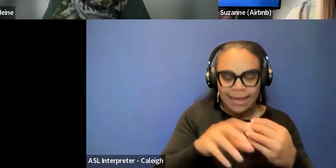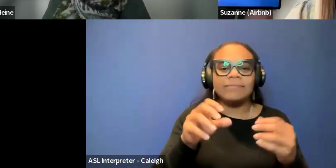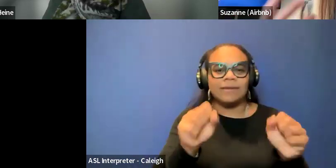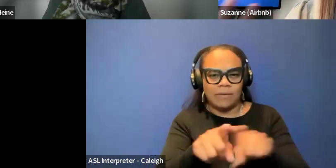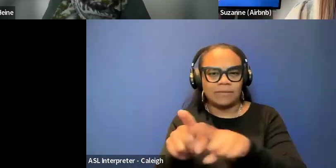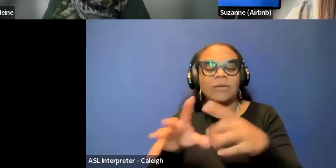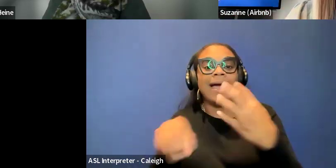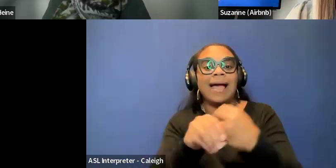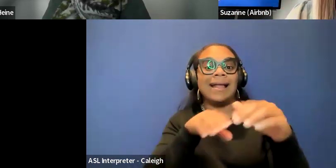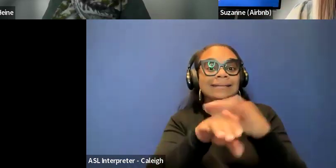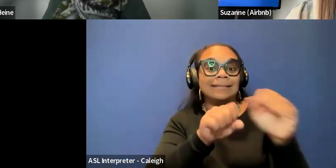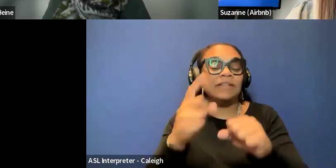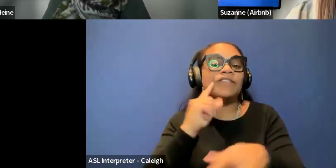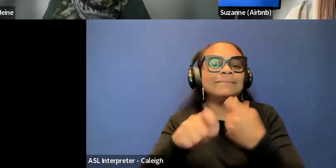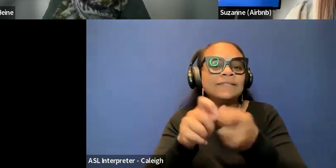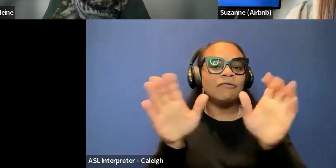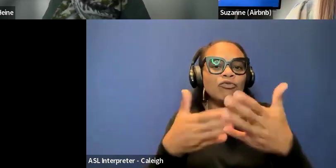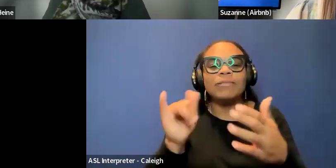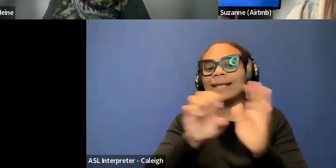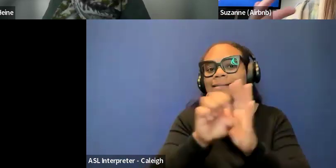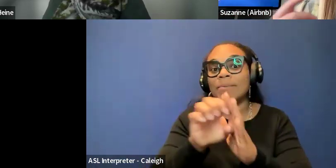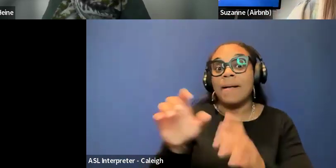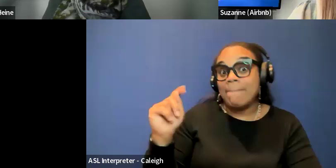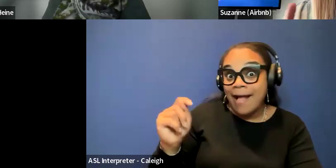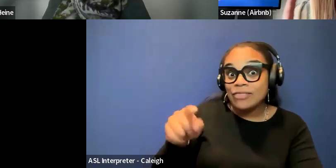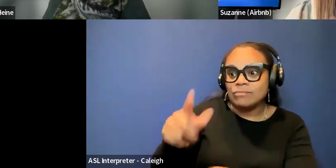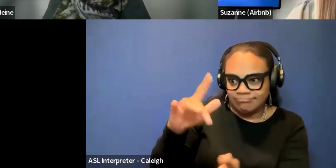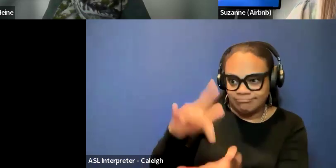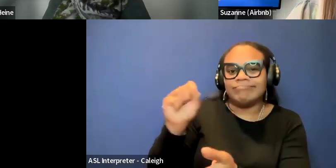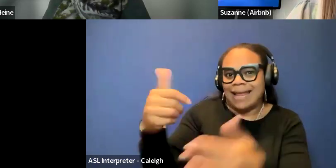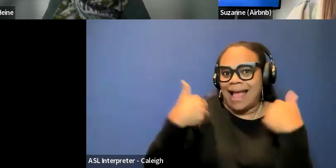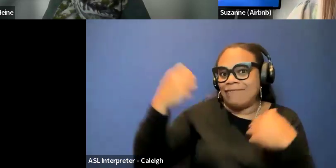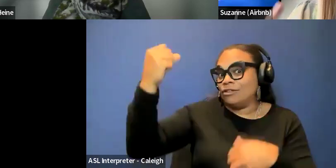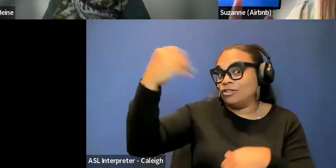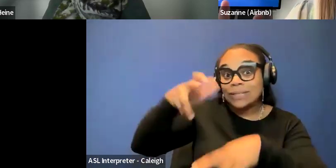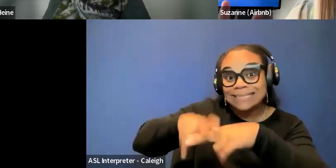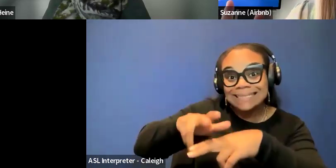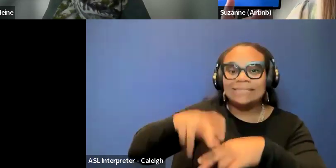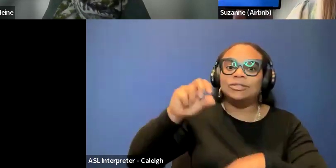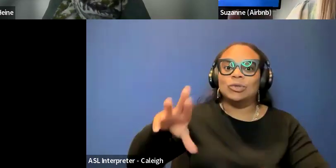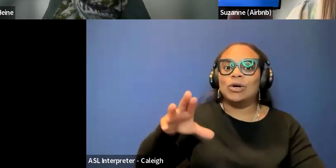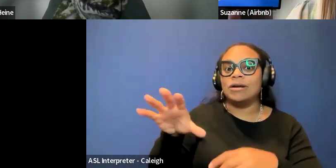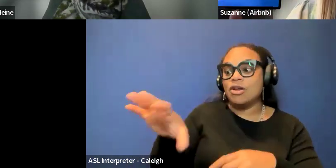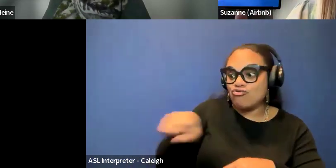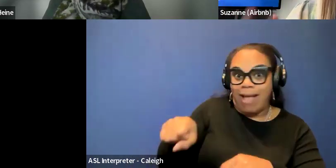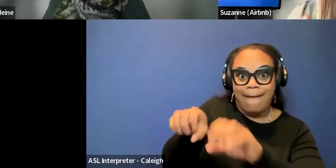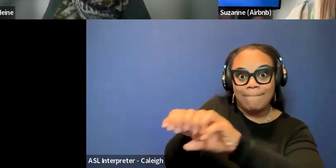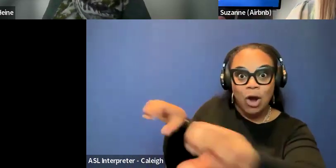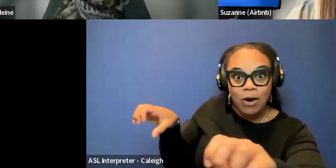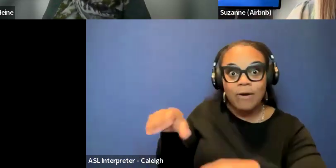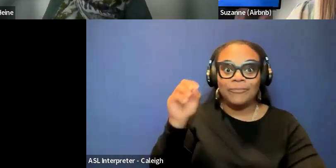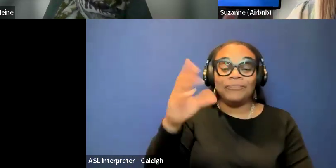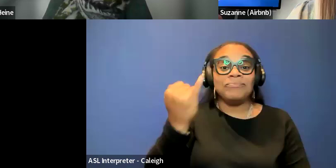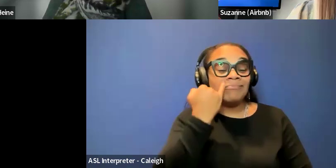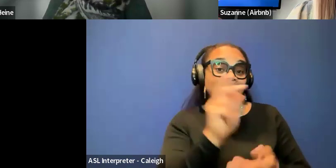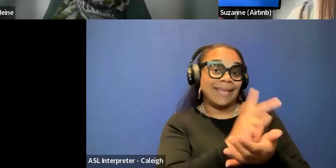specific rooms. So for instance, in the bathroom, you can select that you have a shower seat or grab bars, or if your kitchen has got a